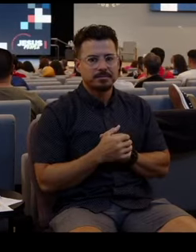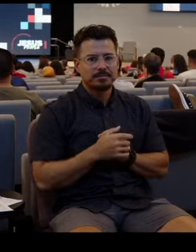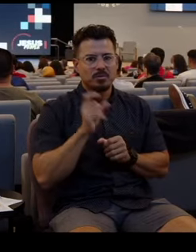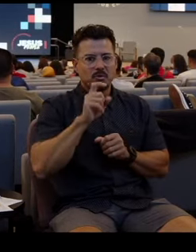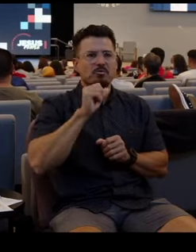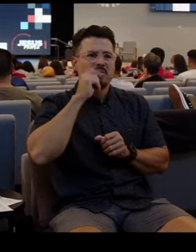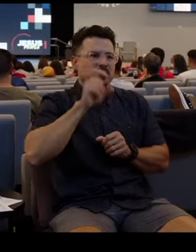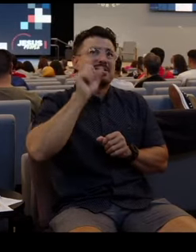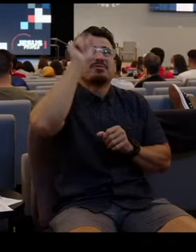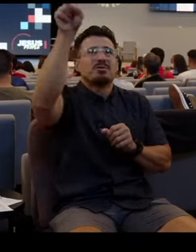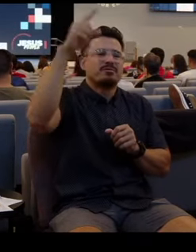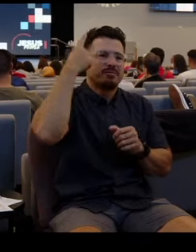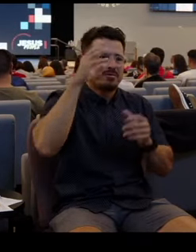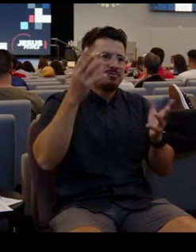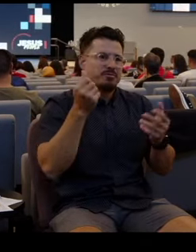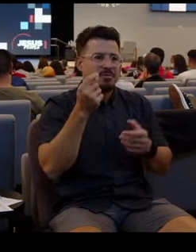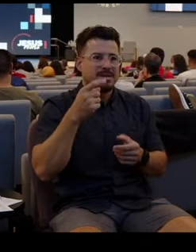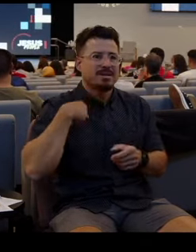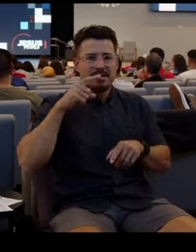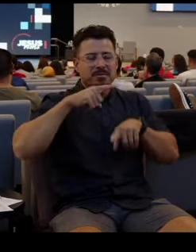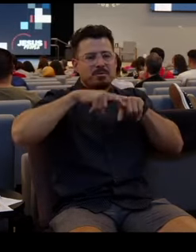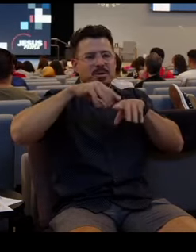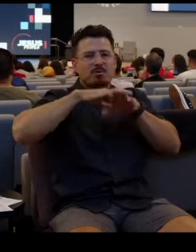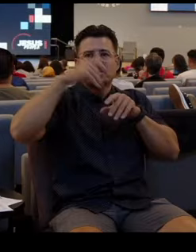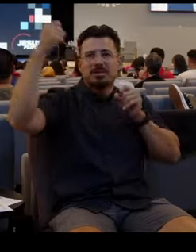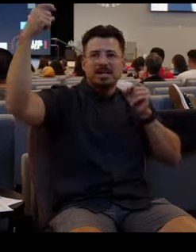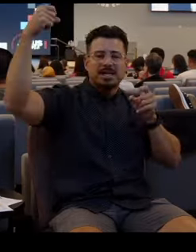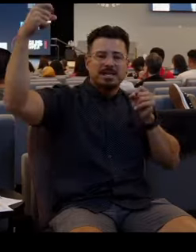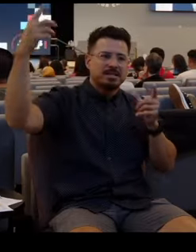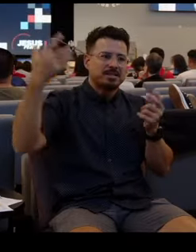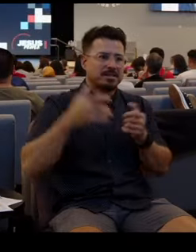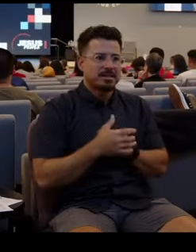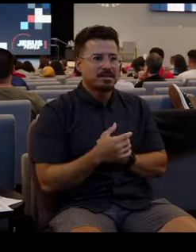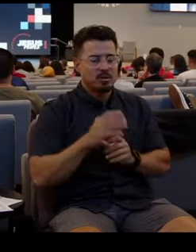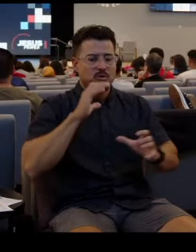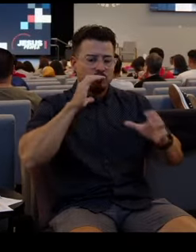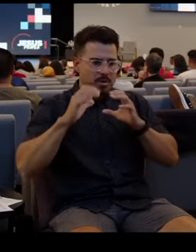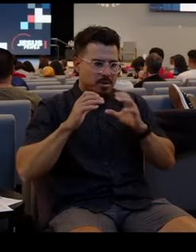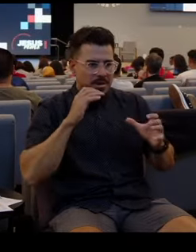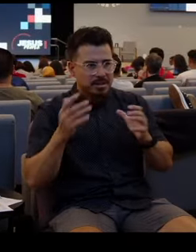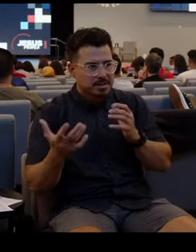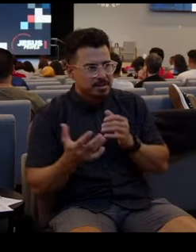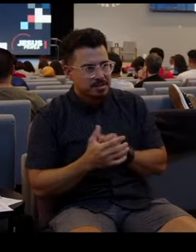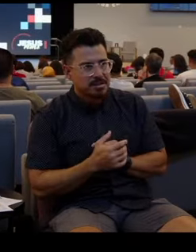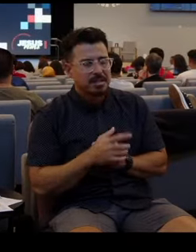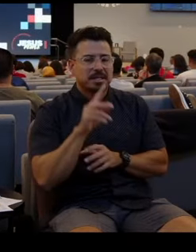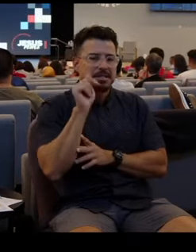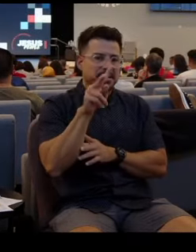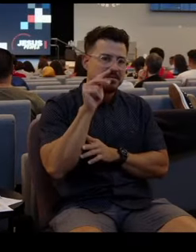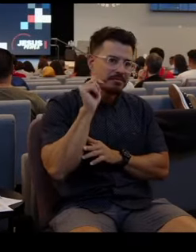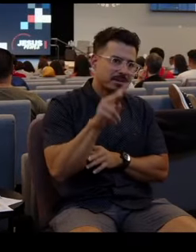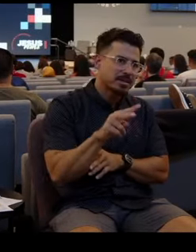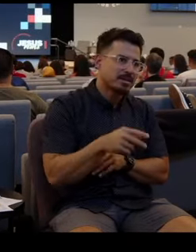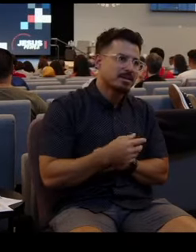Everything today depends on satellites, our communications, you know, television,